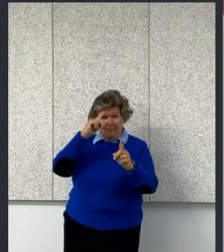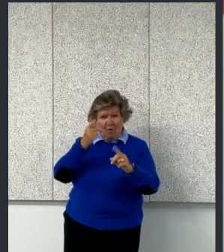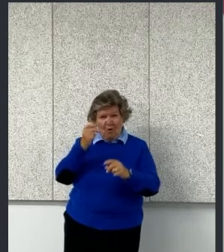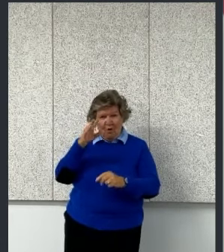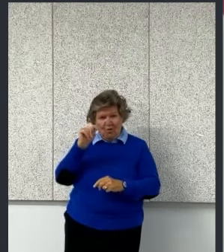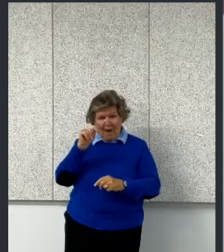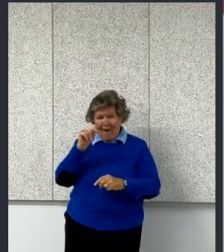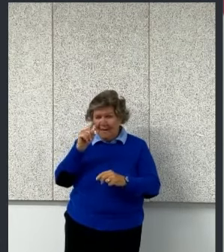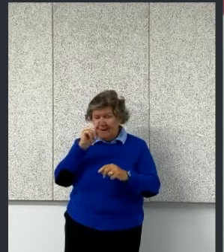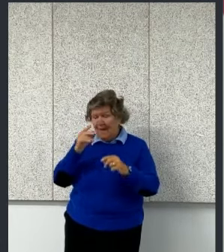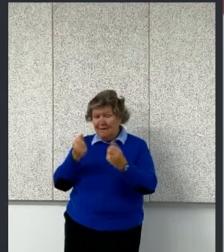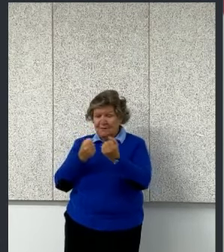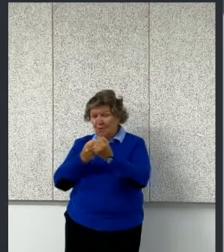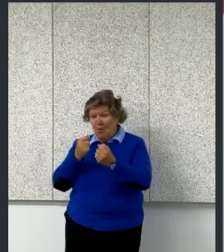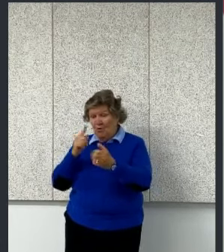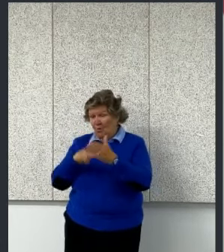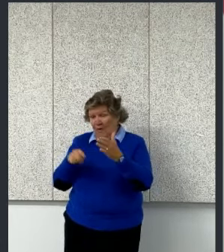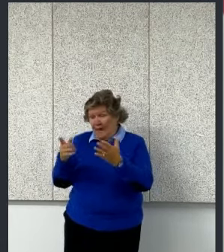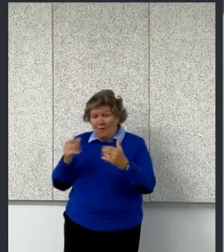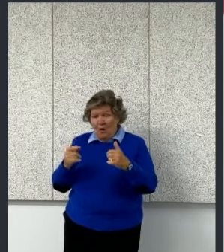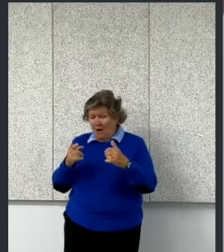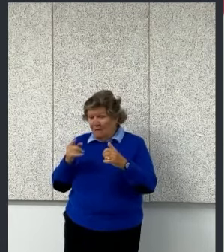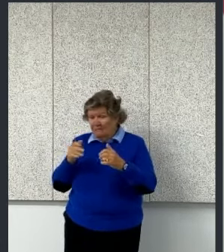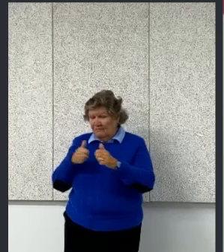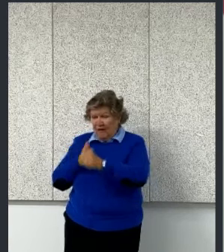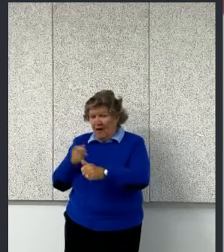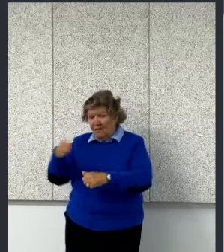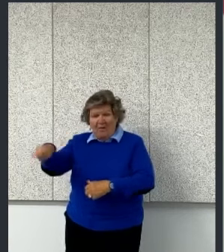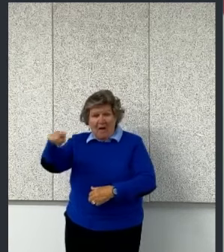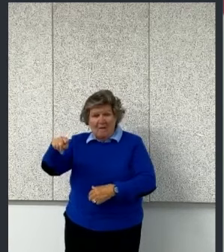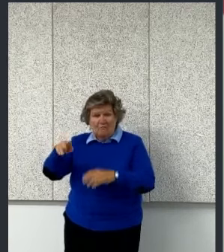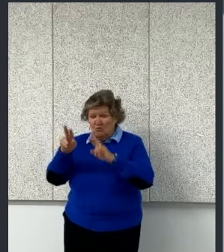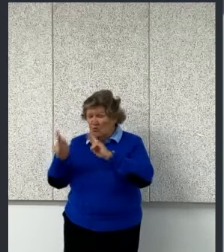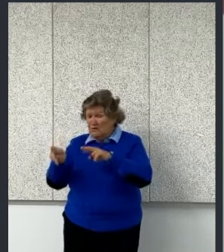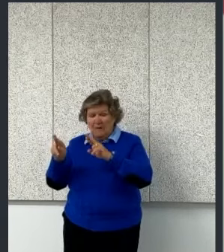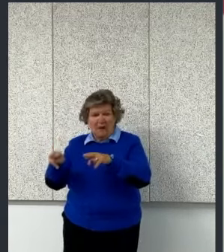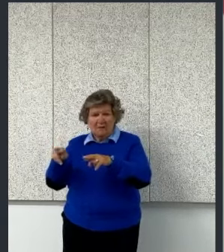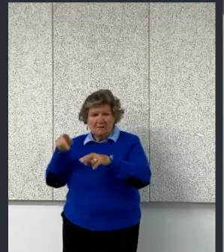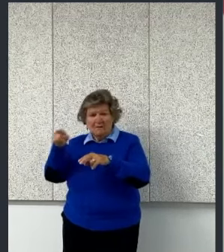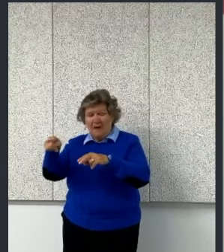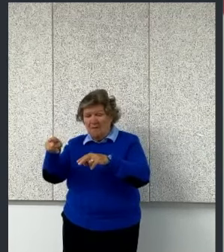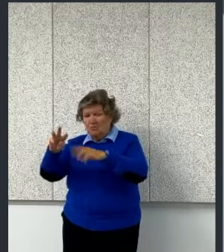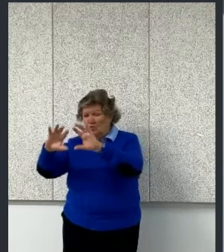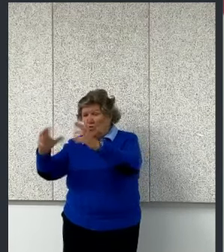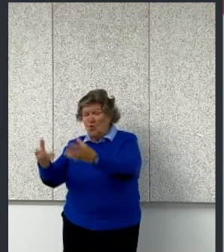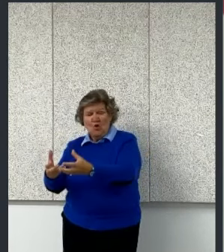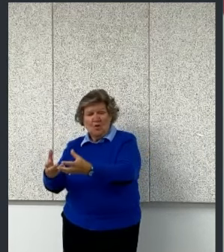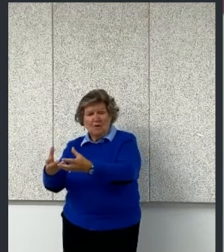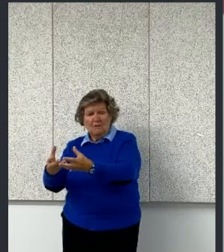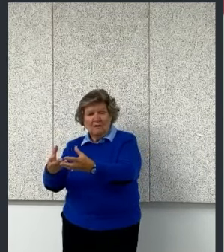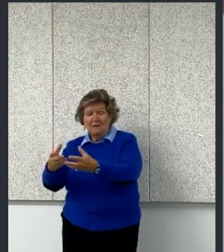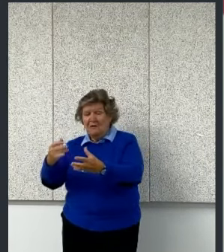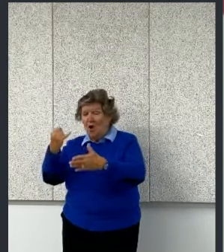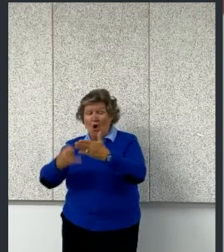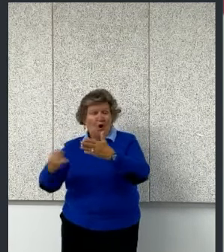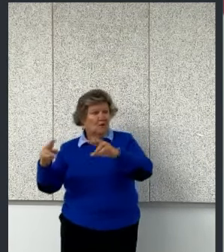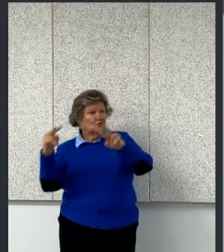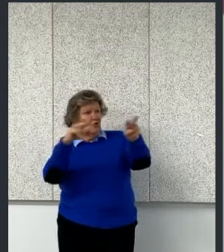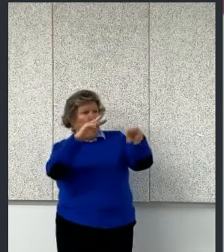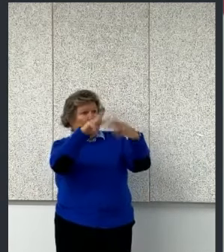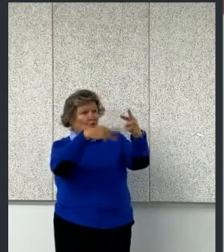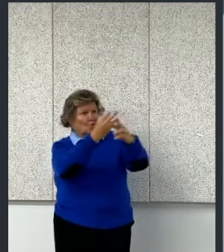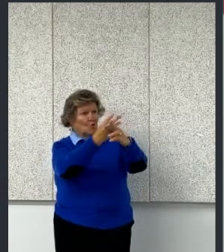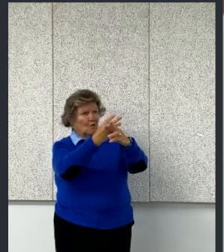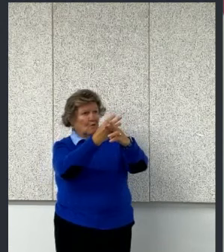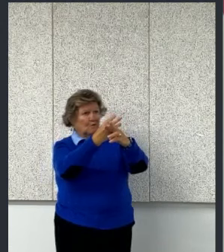they go, right? And so if that's responsiveness to the world in the way that artists respond to the world, and if